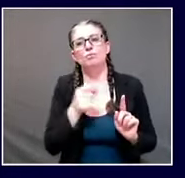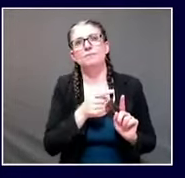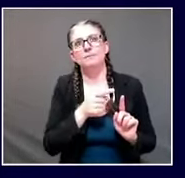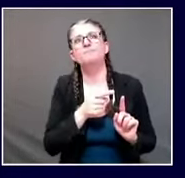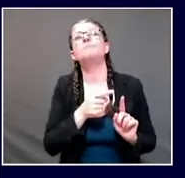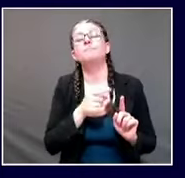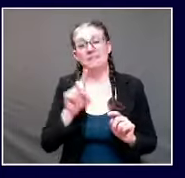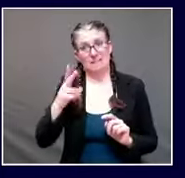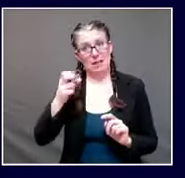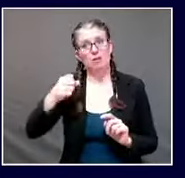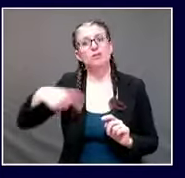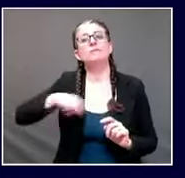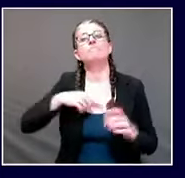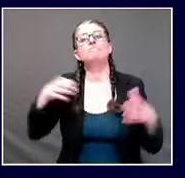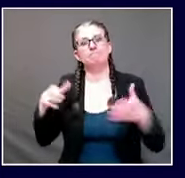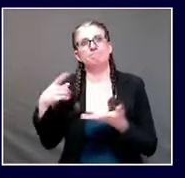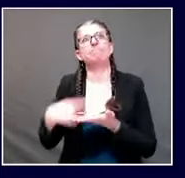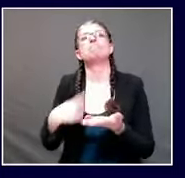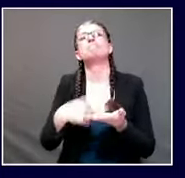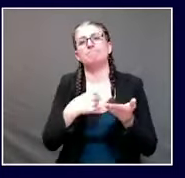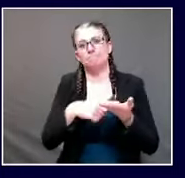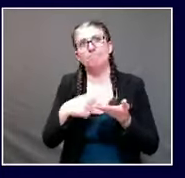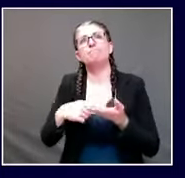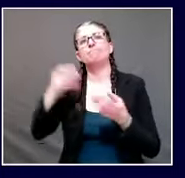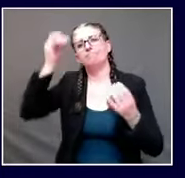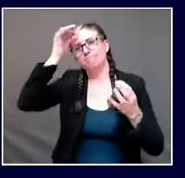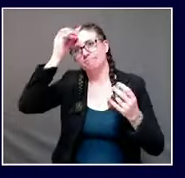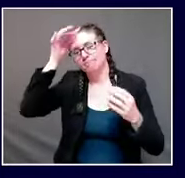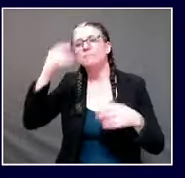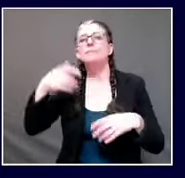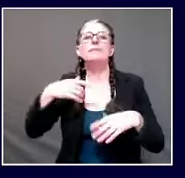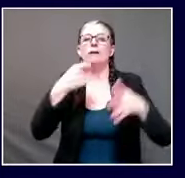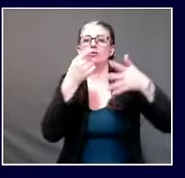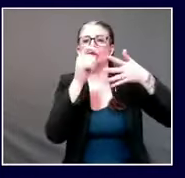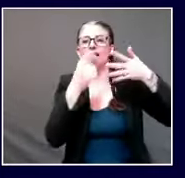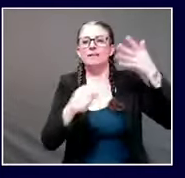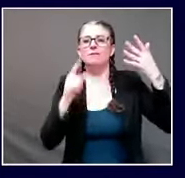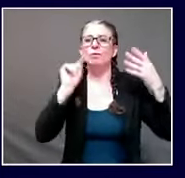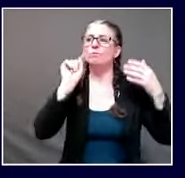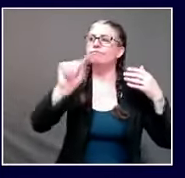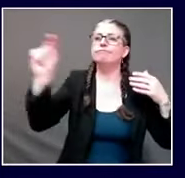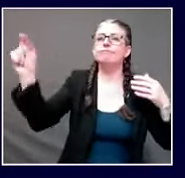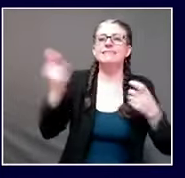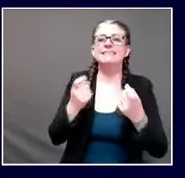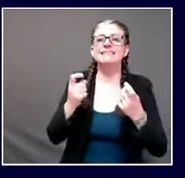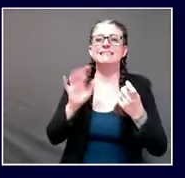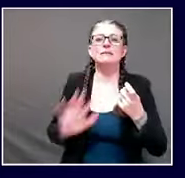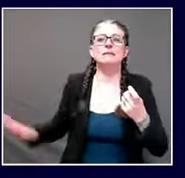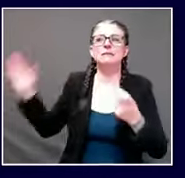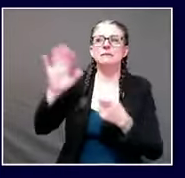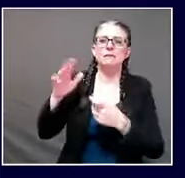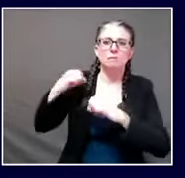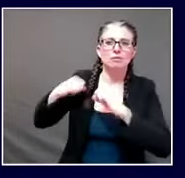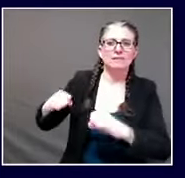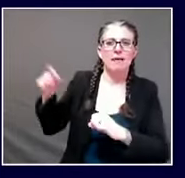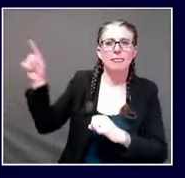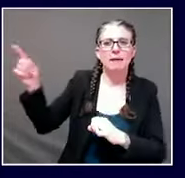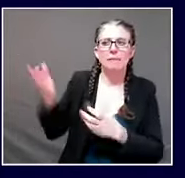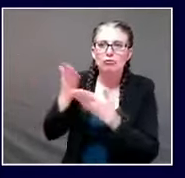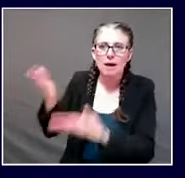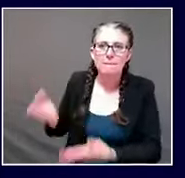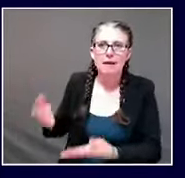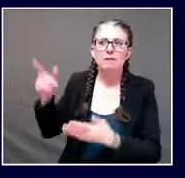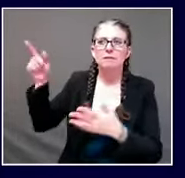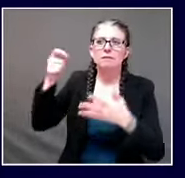checklist for exactly that purpose recognizing that when you're outdoors and skiing the odds of you being very close to somebody